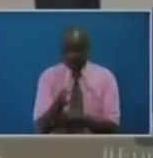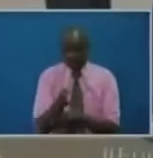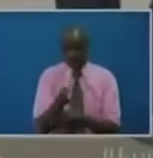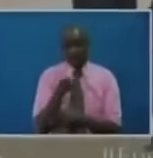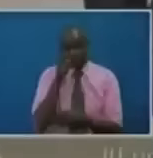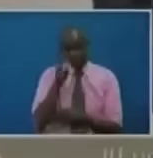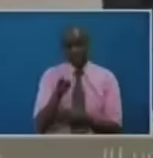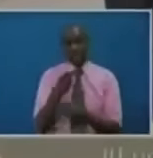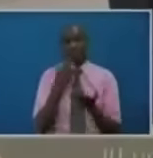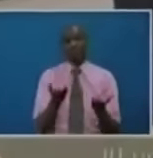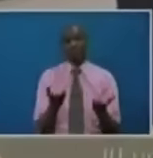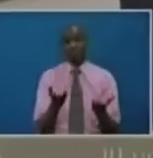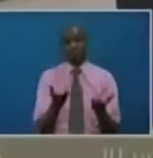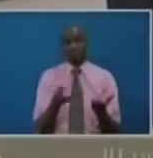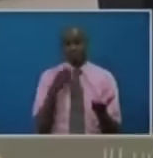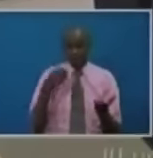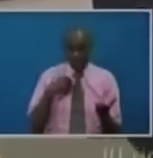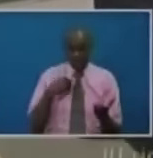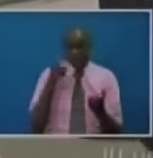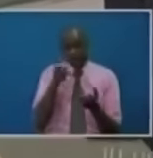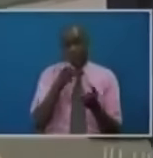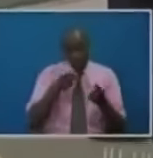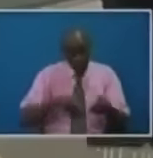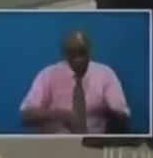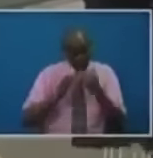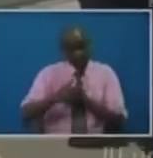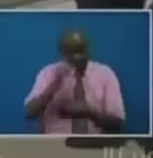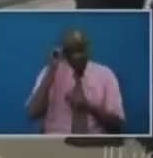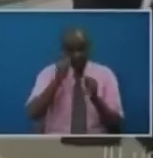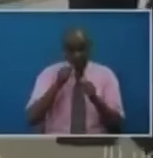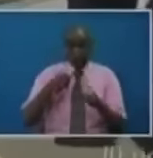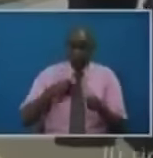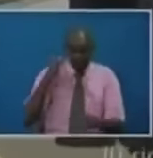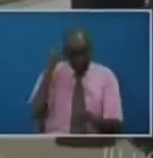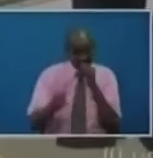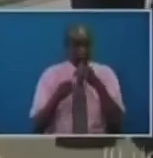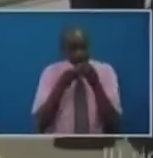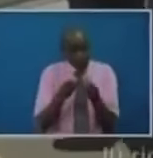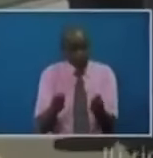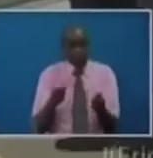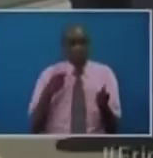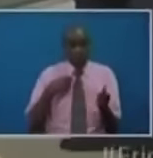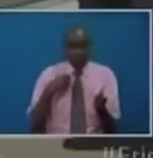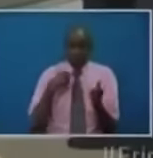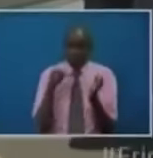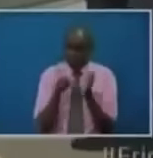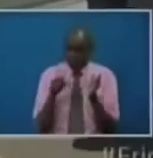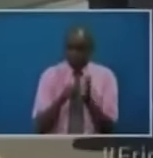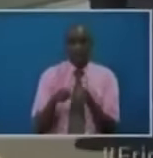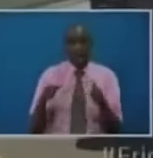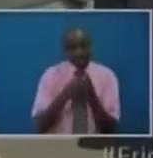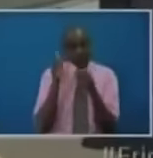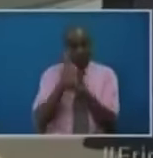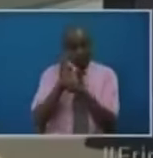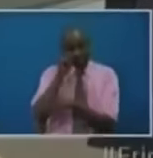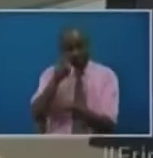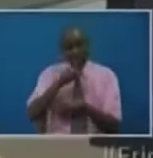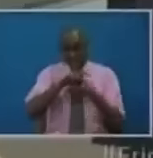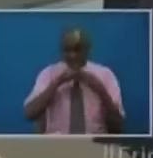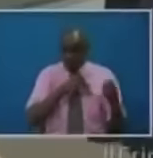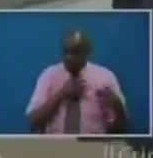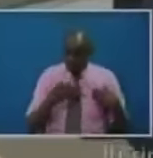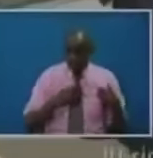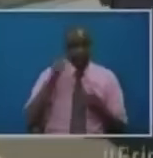Bujumbura today. There is hope that there will be a way forward in finding a final solution to the impasse that is facing Burundi concerning the